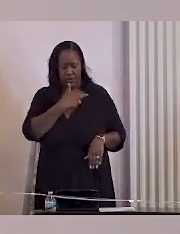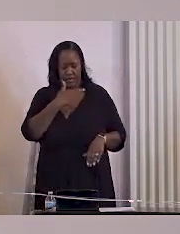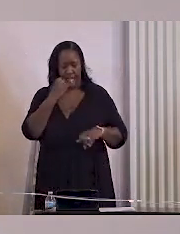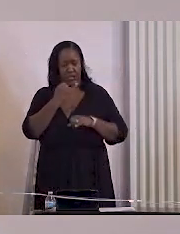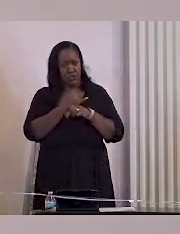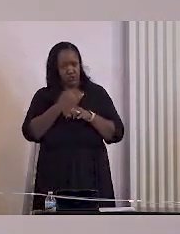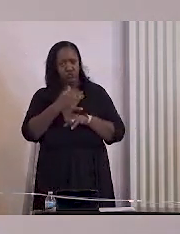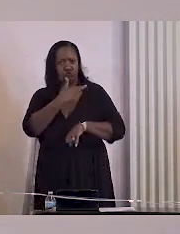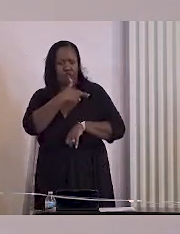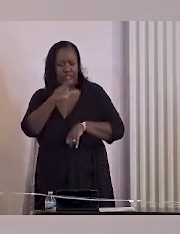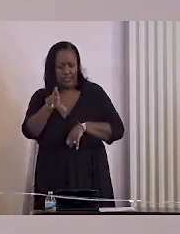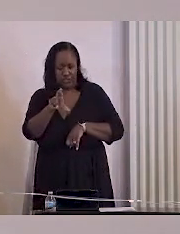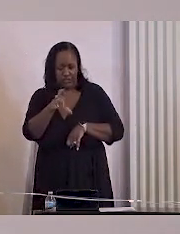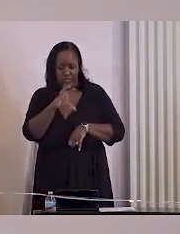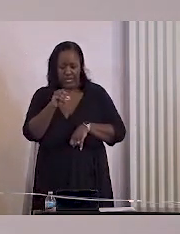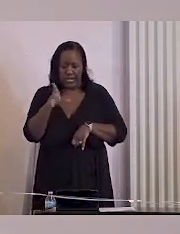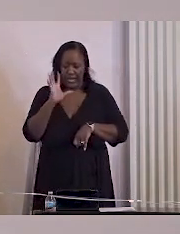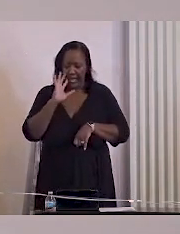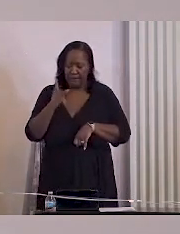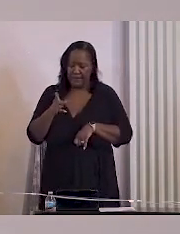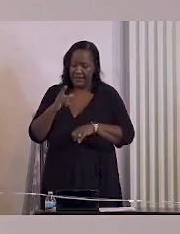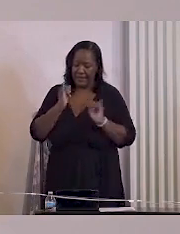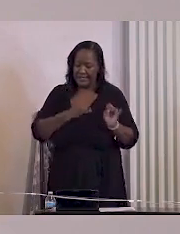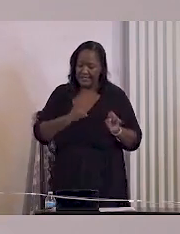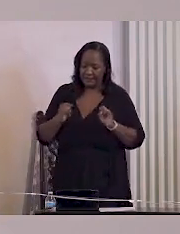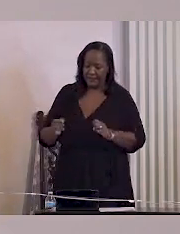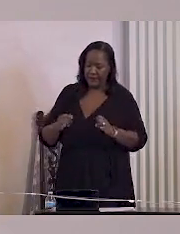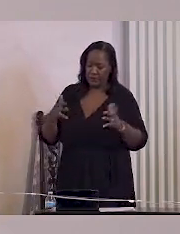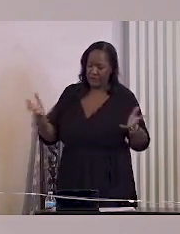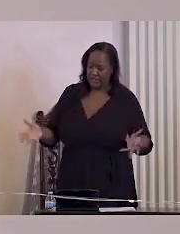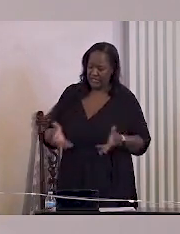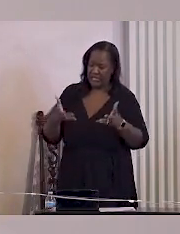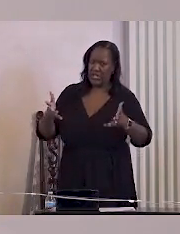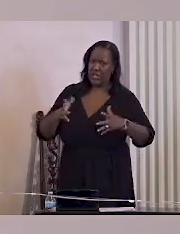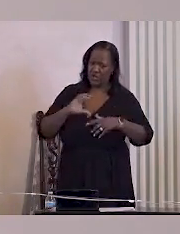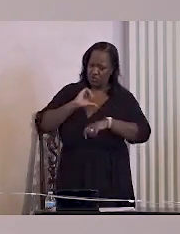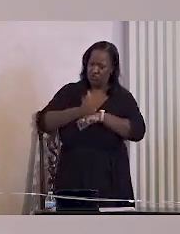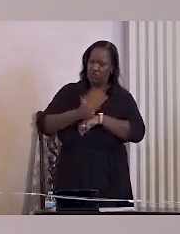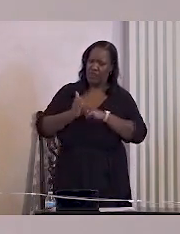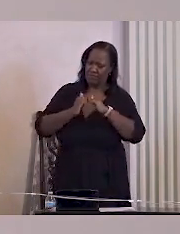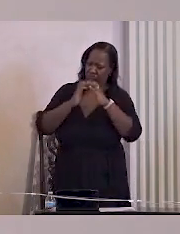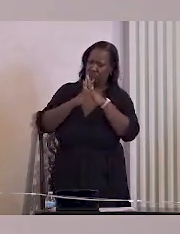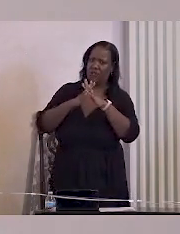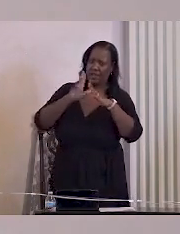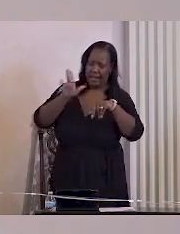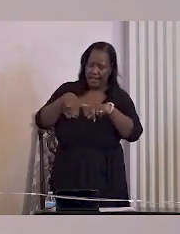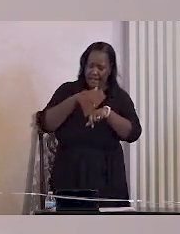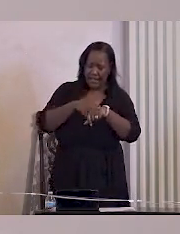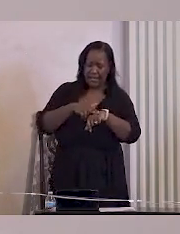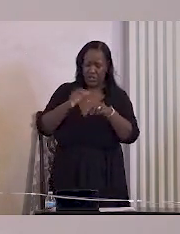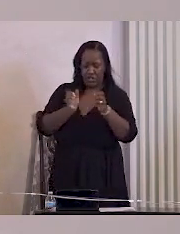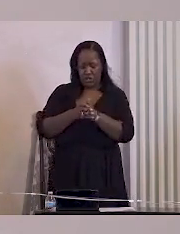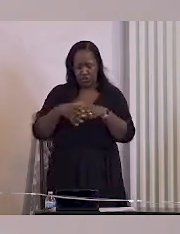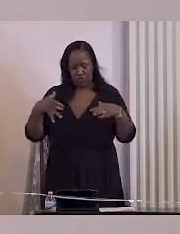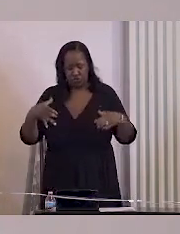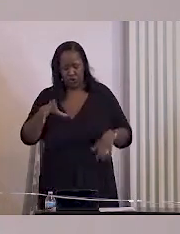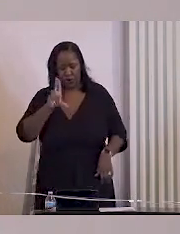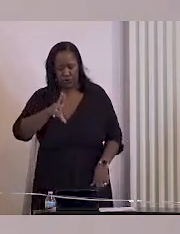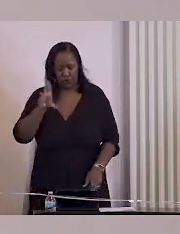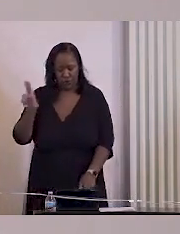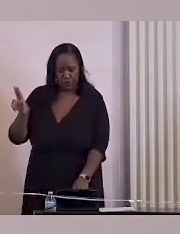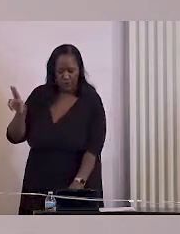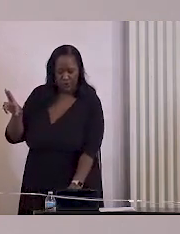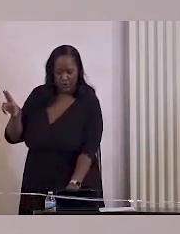While individualism may have been a bold and appealing way to create and build a nation and its institutions and to grow Unitarian